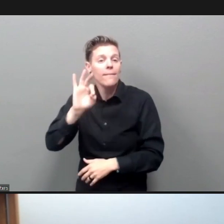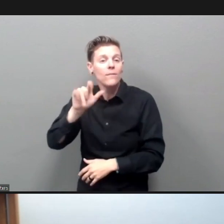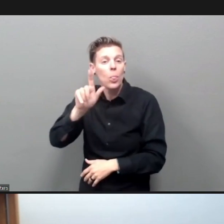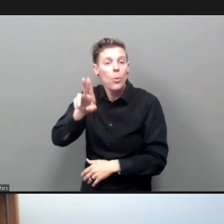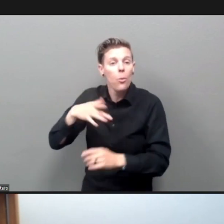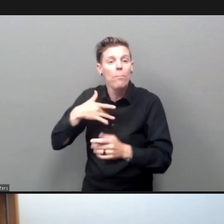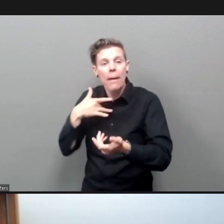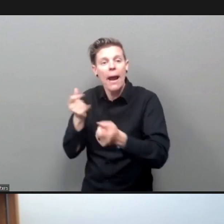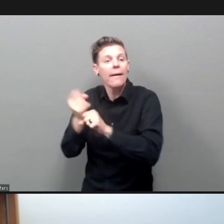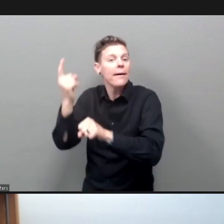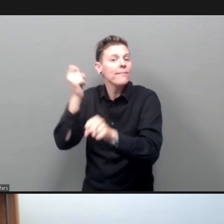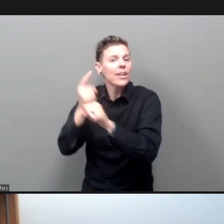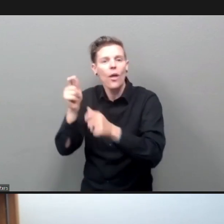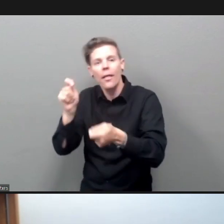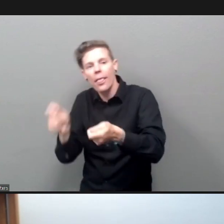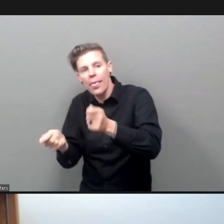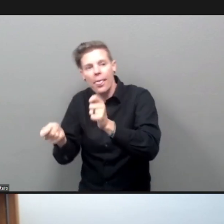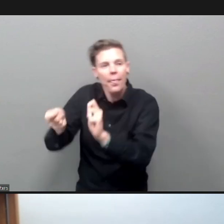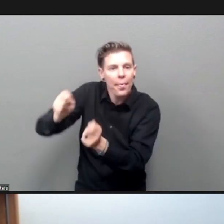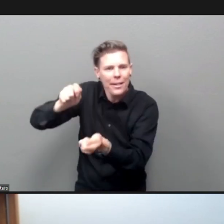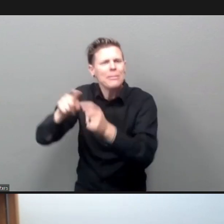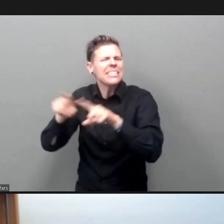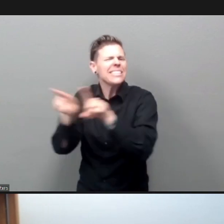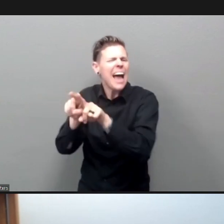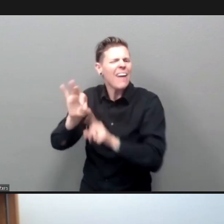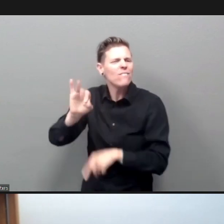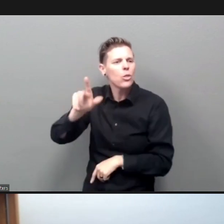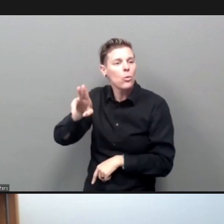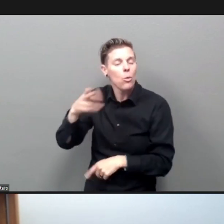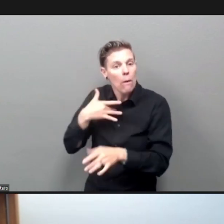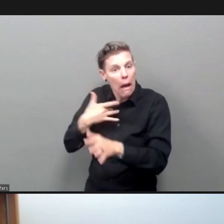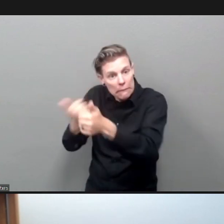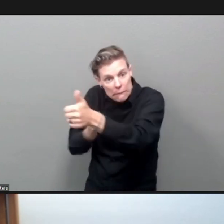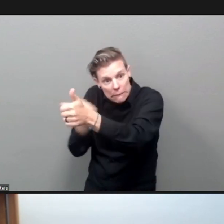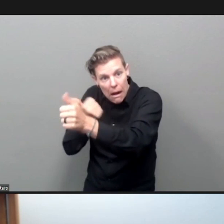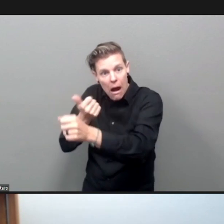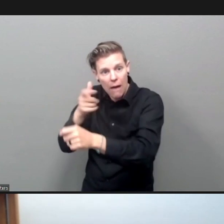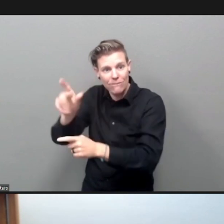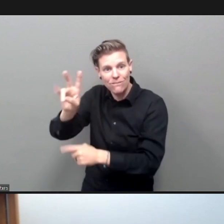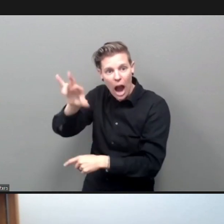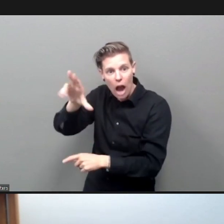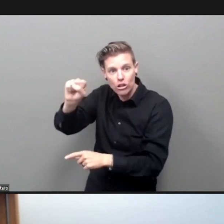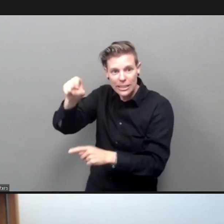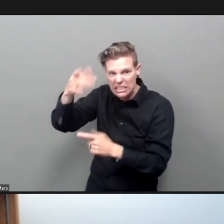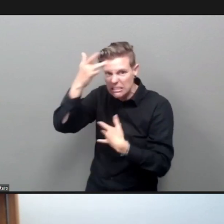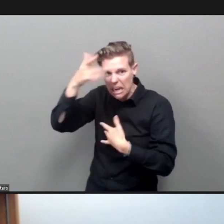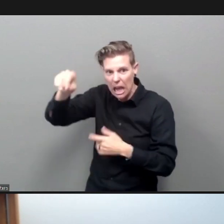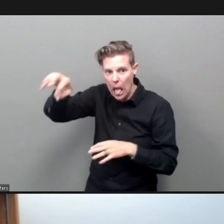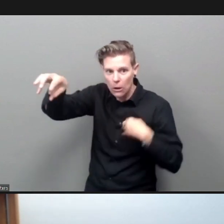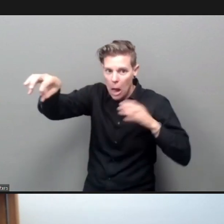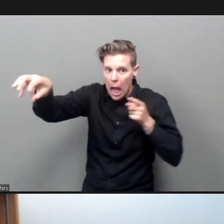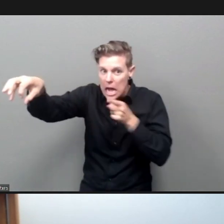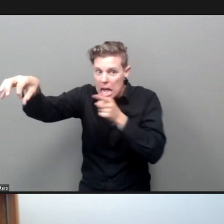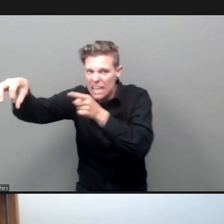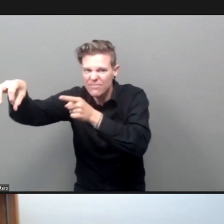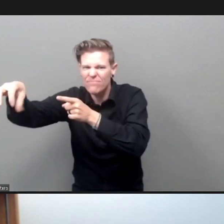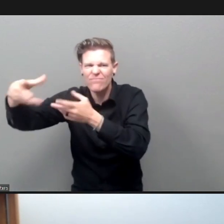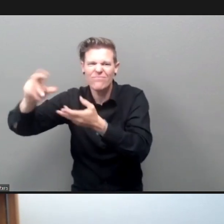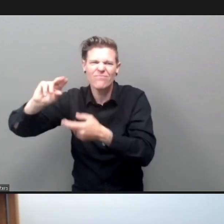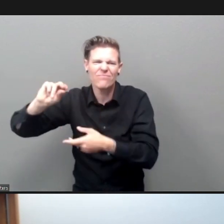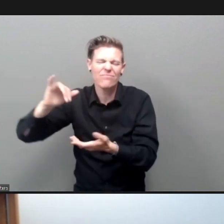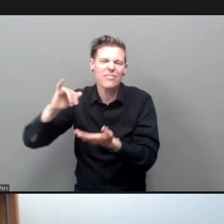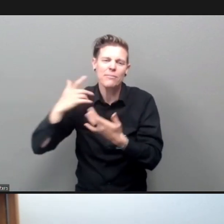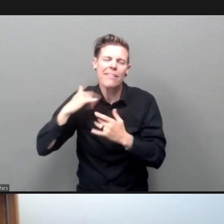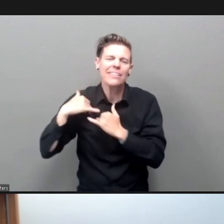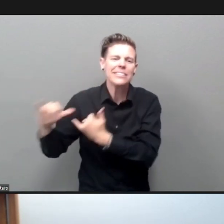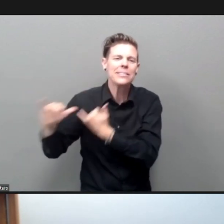those mutations and changes in the virus. And so the more, any number, any targeted number